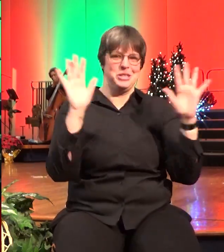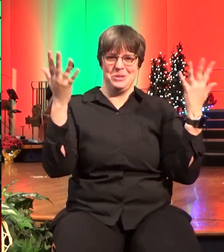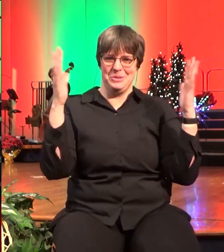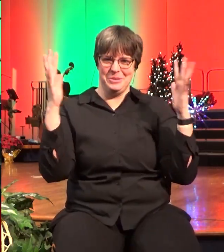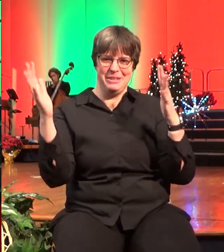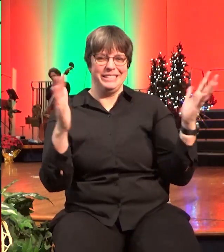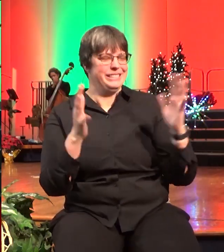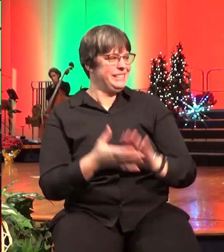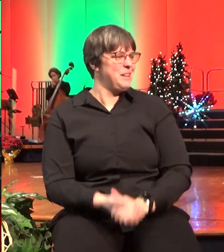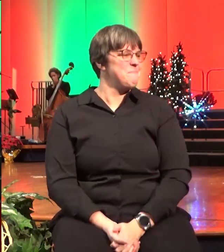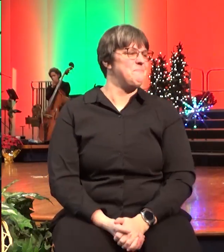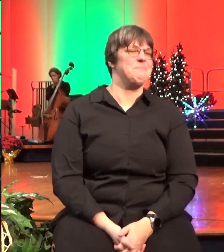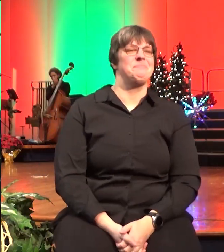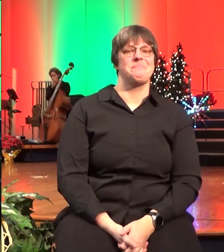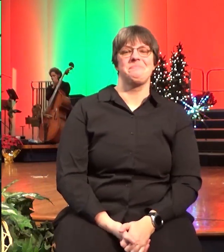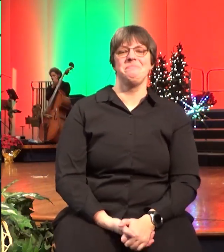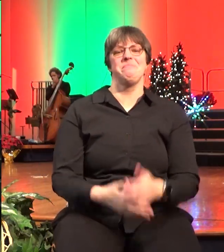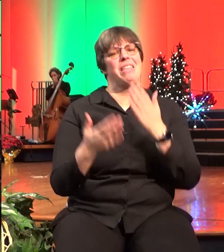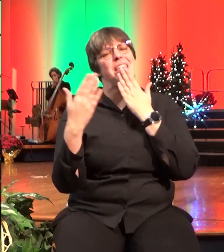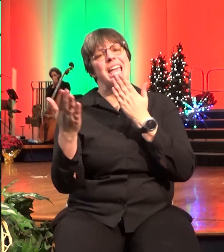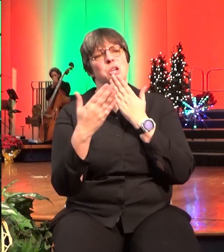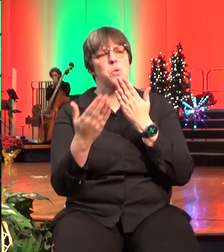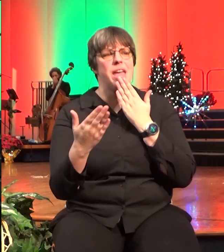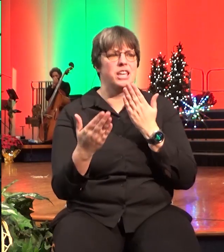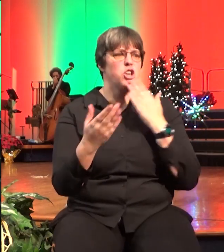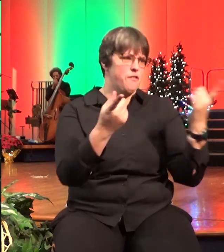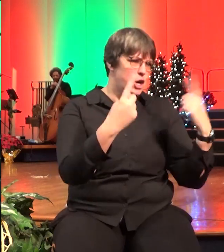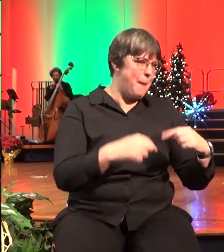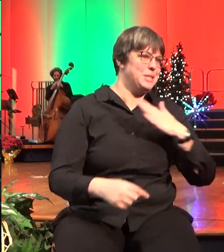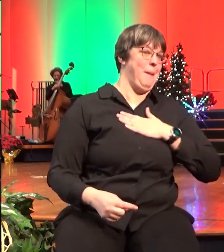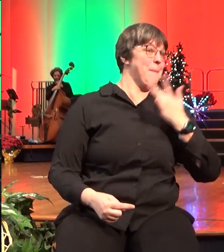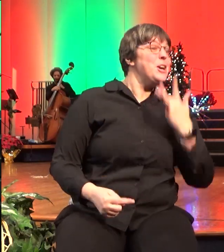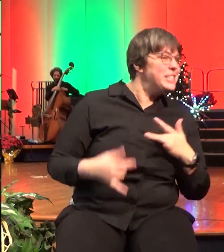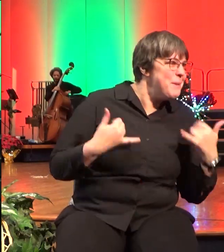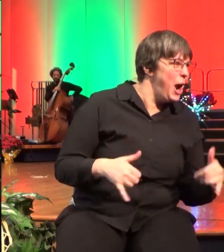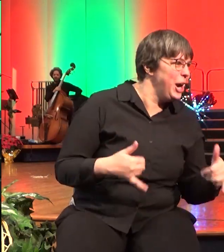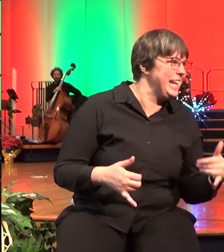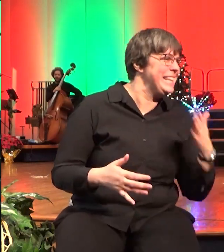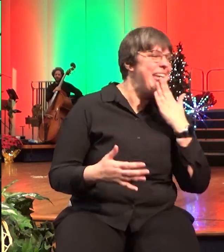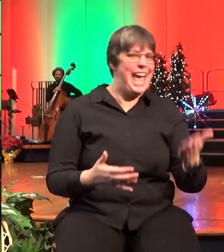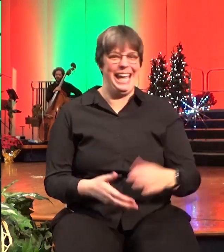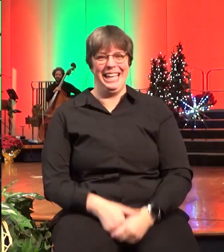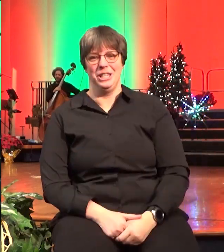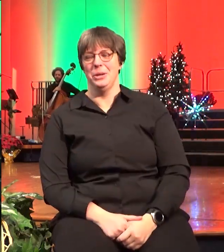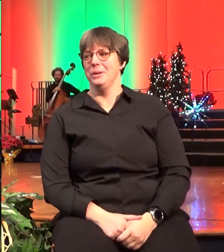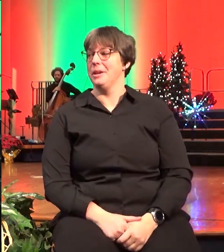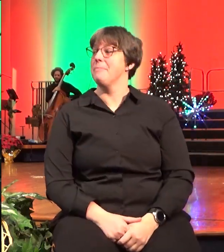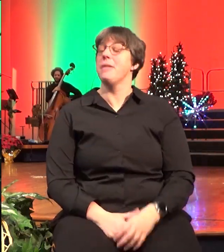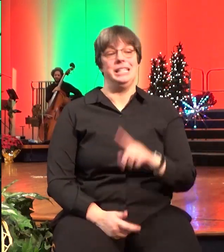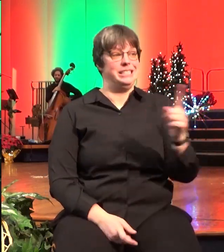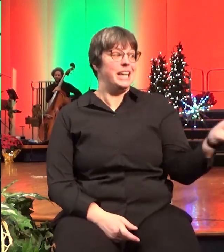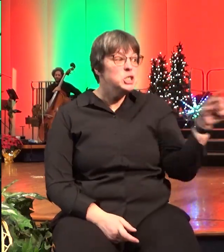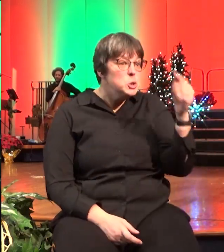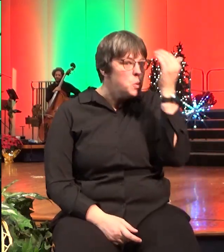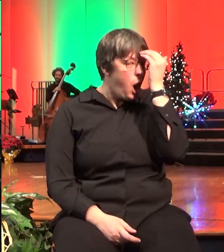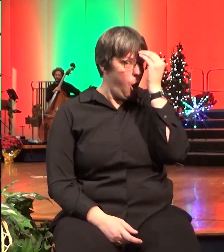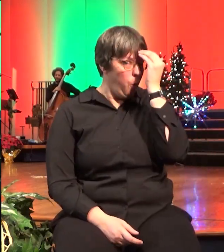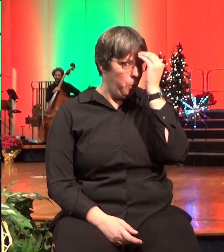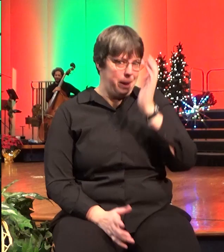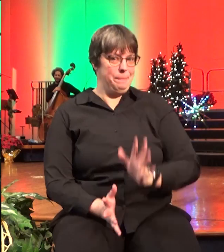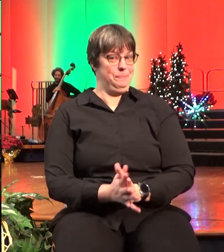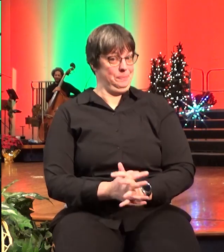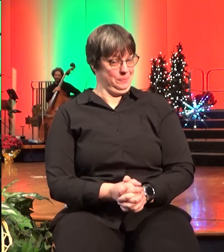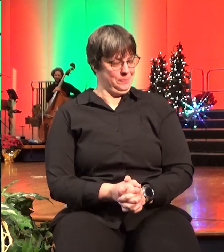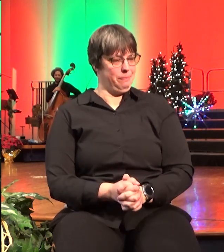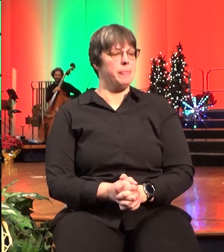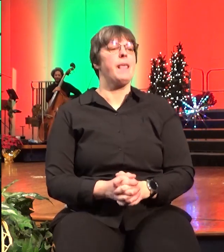Thank you, everybody. Thanks Did for you coming know? to my birthday party. Oh, That's right. yeah. That's right. This is your birthday. Did you know that